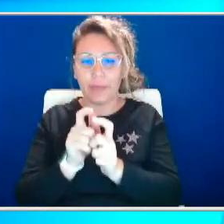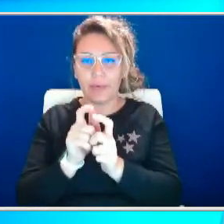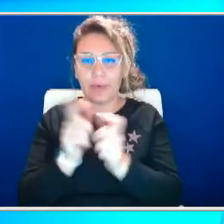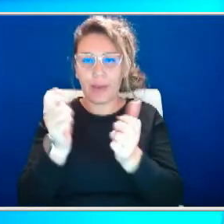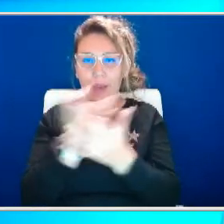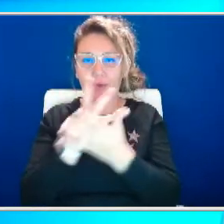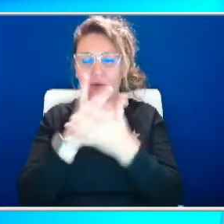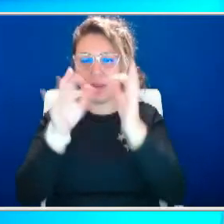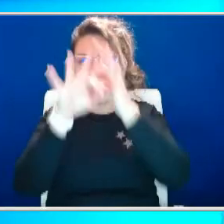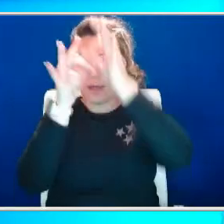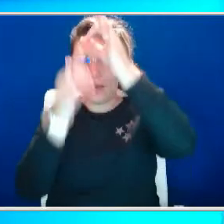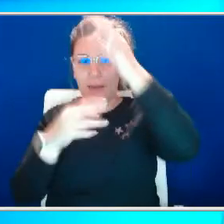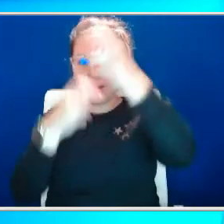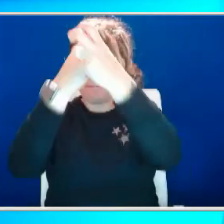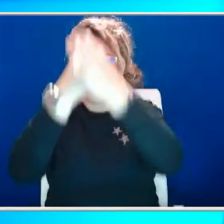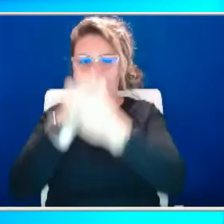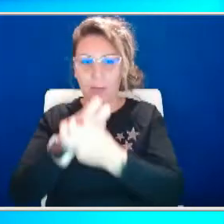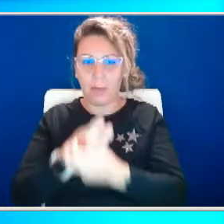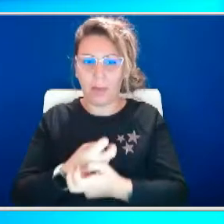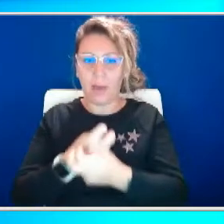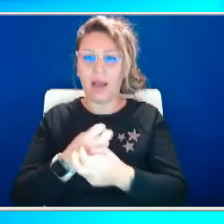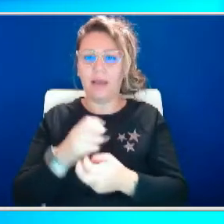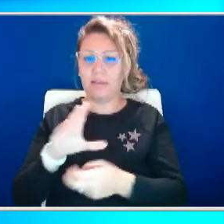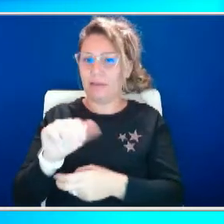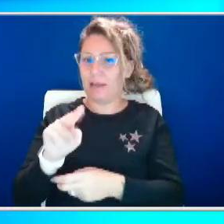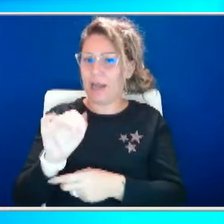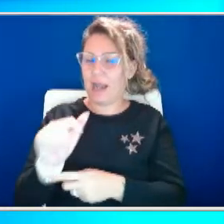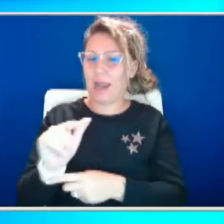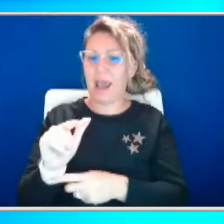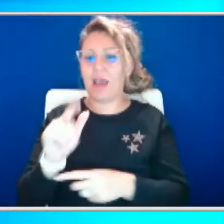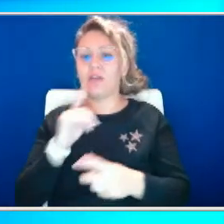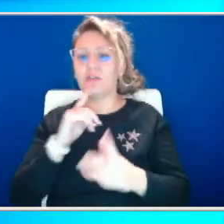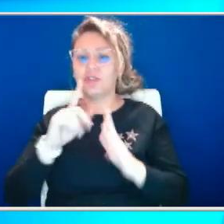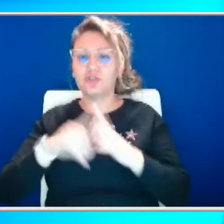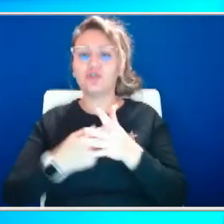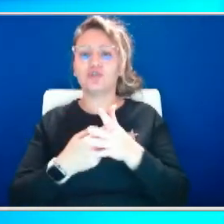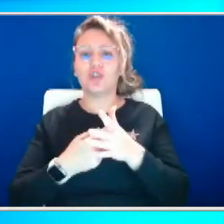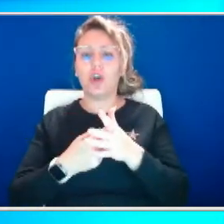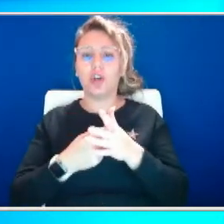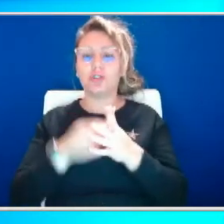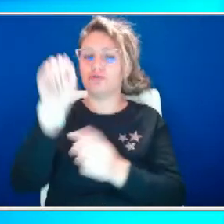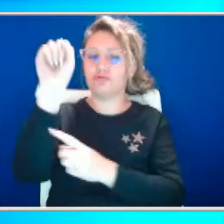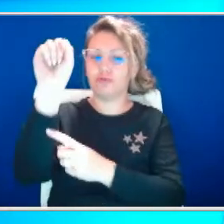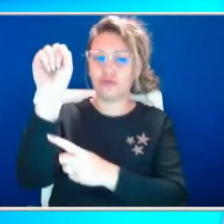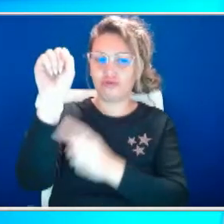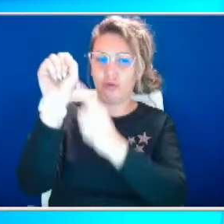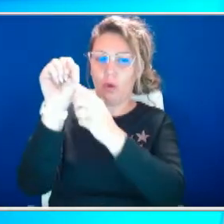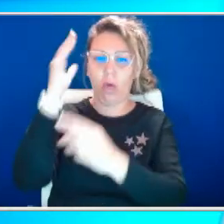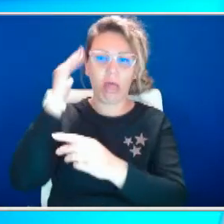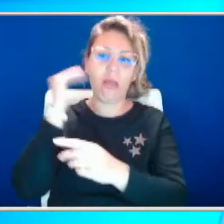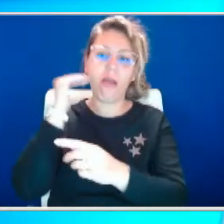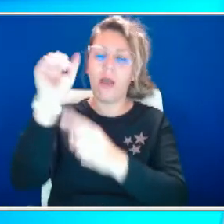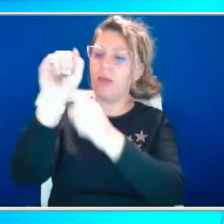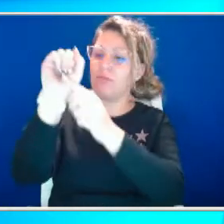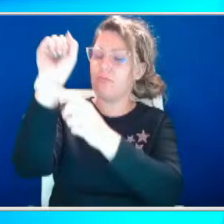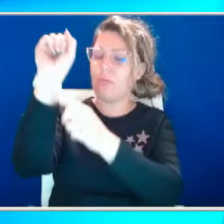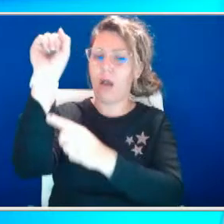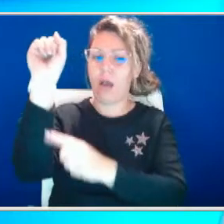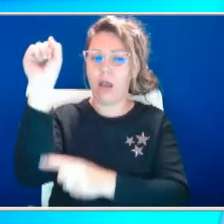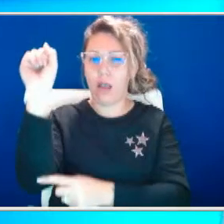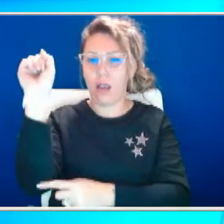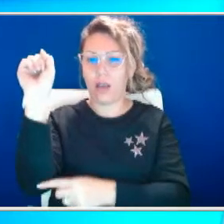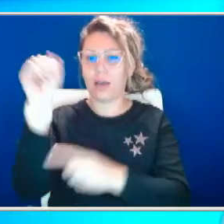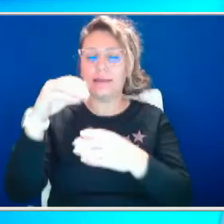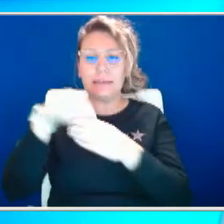So again, all of us have, you know, our spine that kind of starts from the, you know, bottom of our skull all the way down to our tailbone, and inside that are the nerves